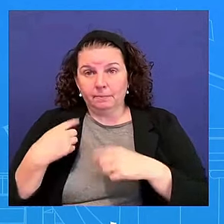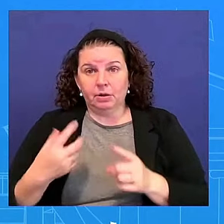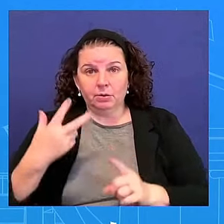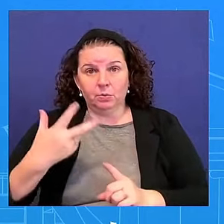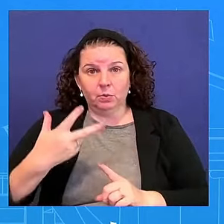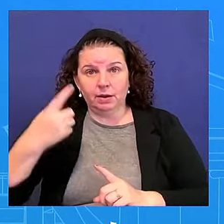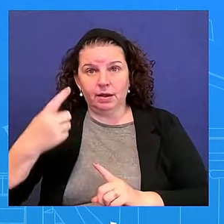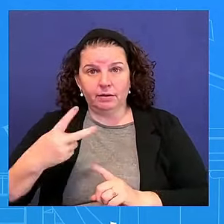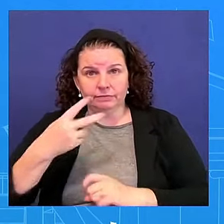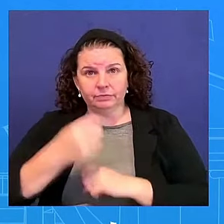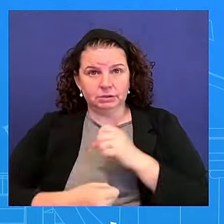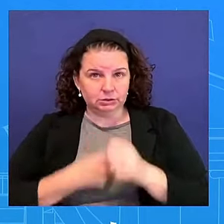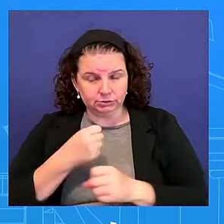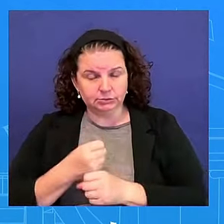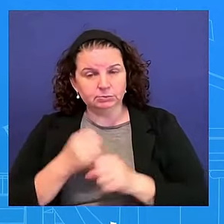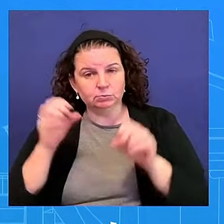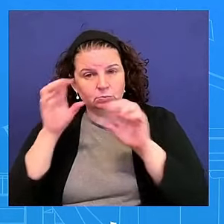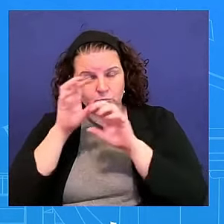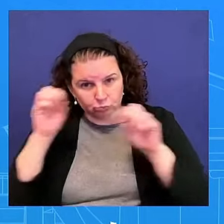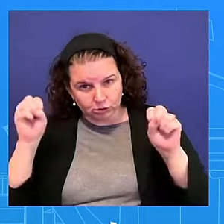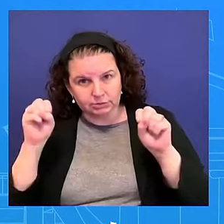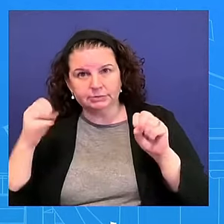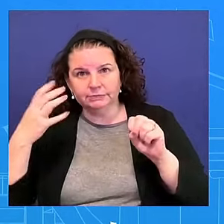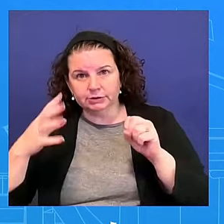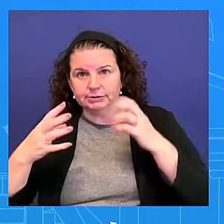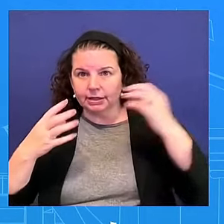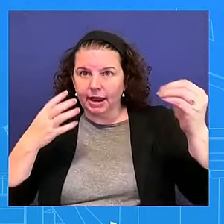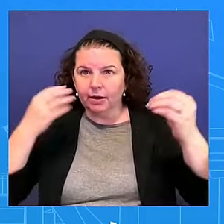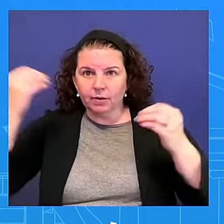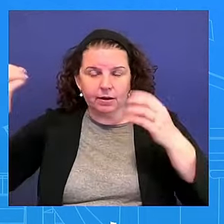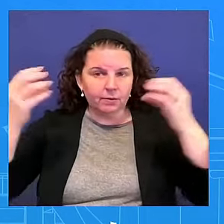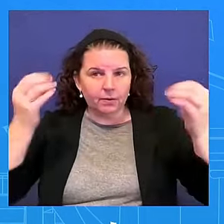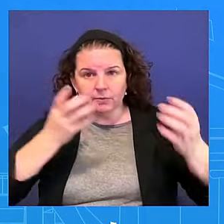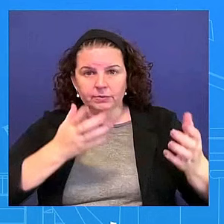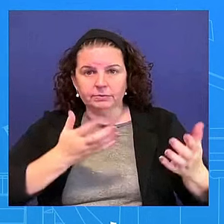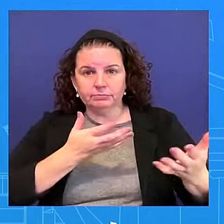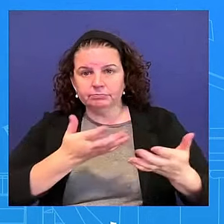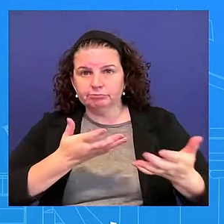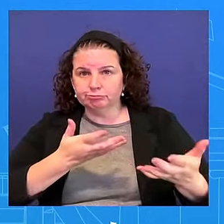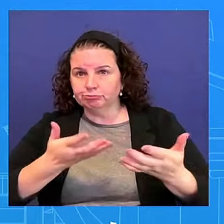voters. And if you think about what he was referring to,